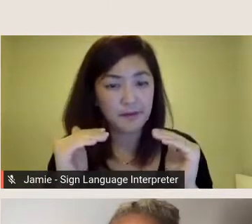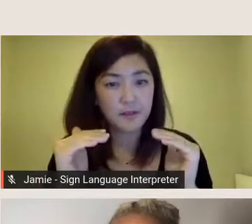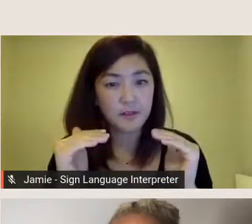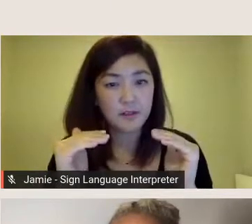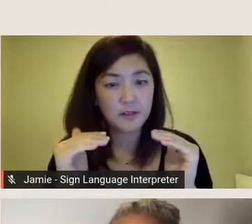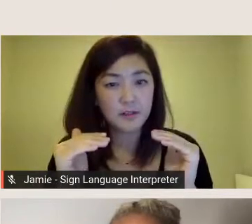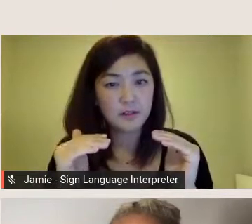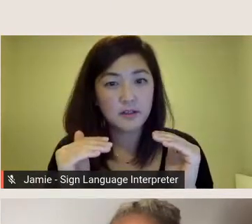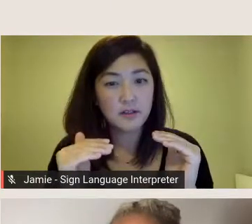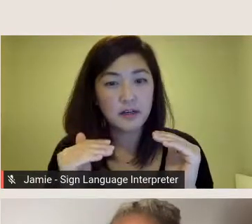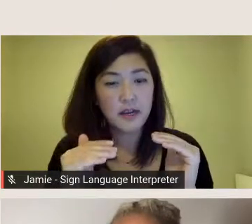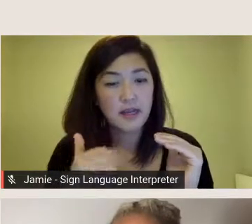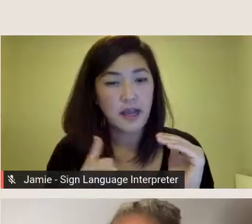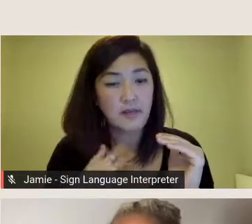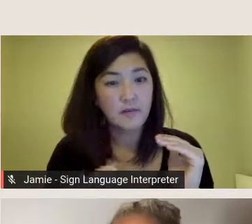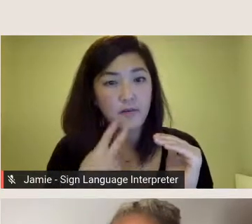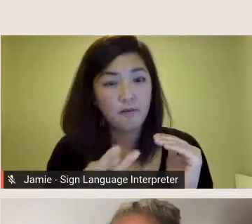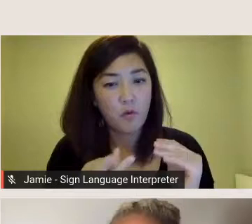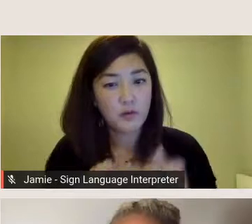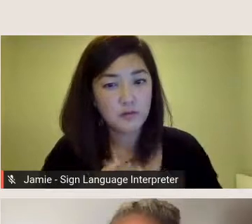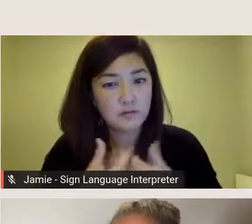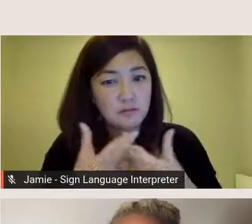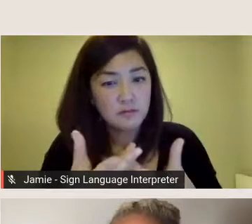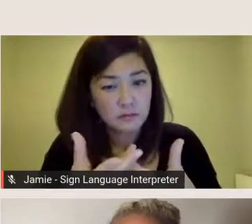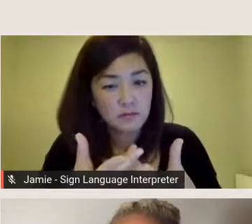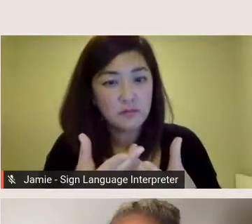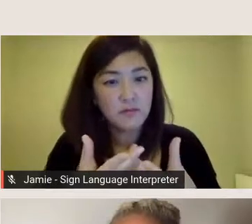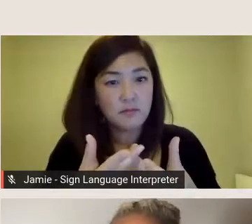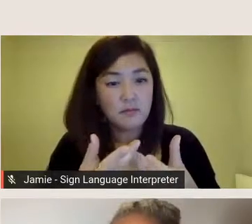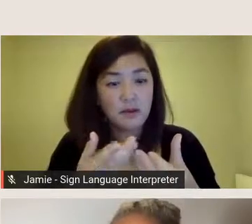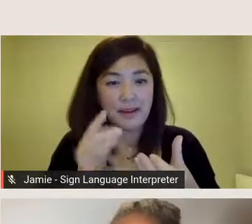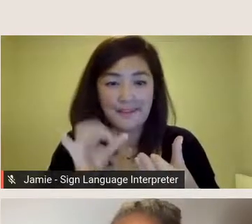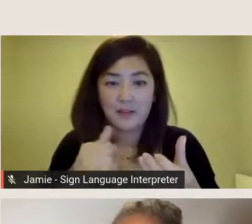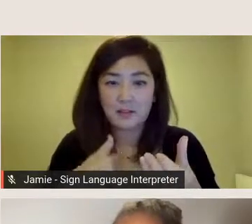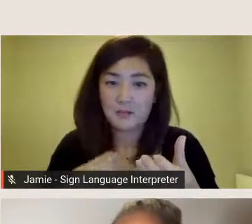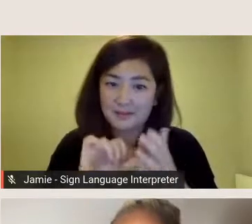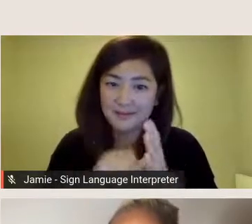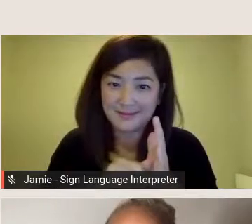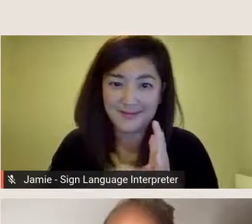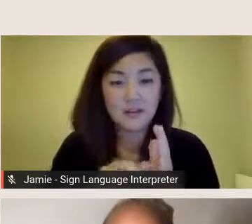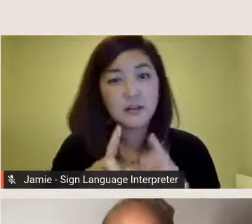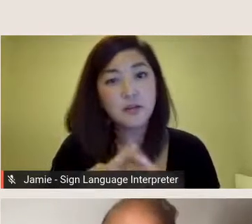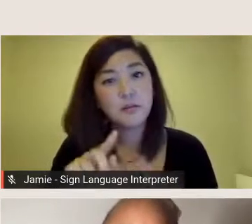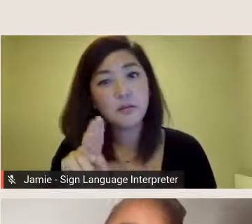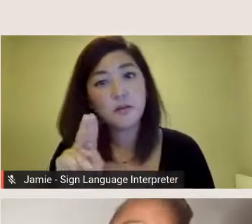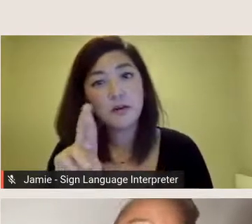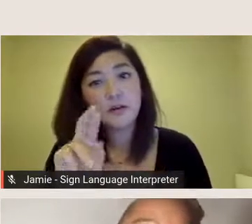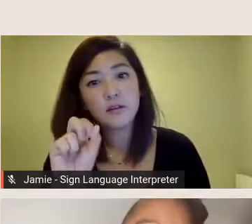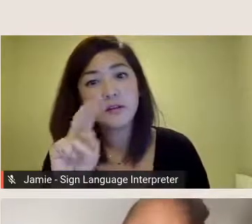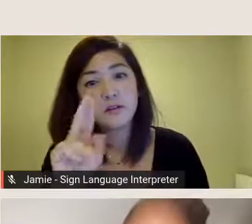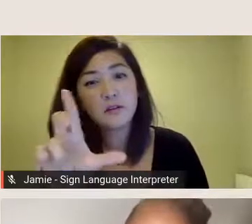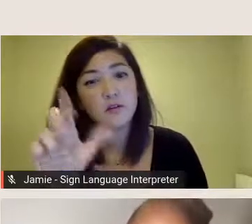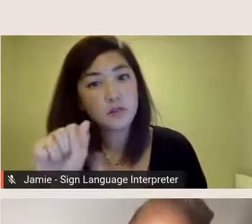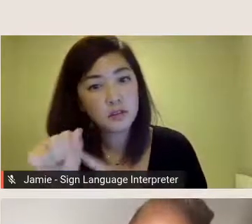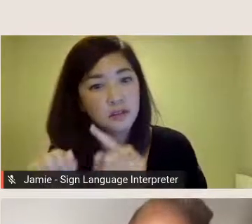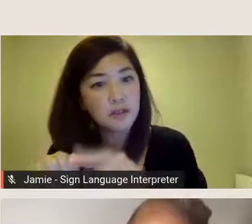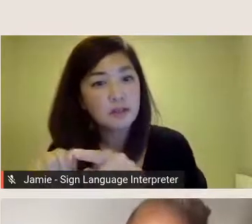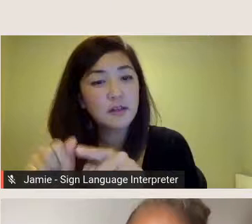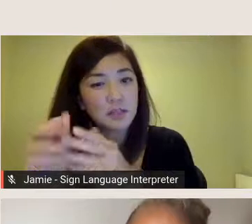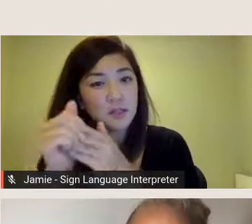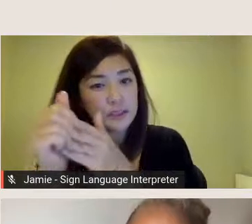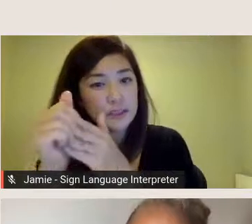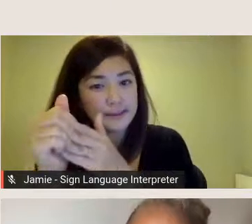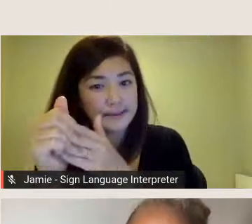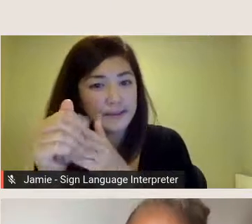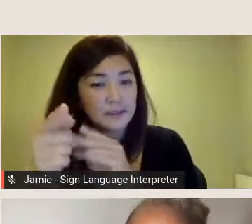something that I was trying to be very deliberate about. But Ursula was always a guiding hand in that, and making sure that there